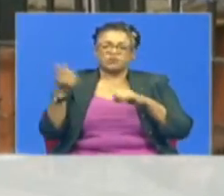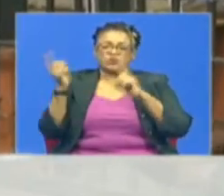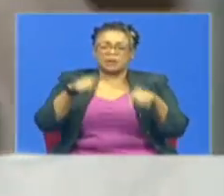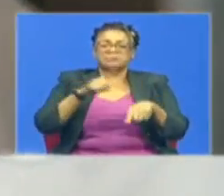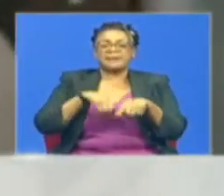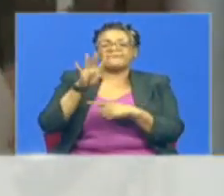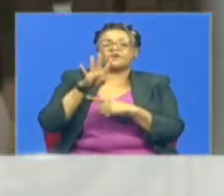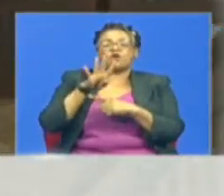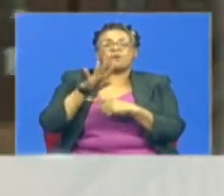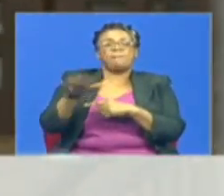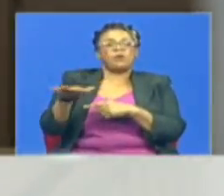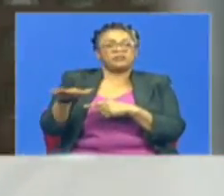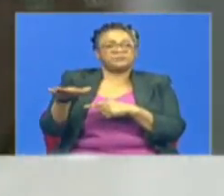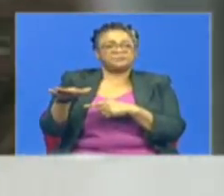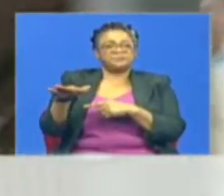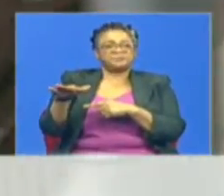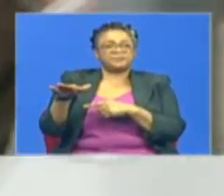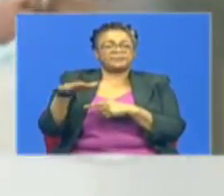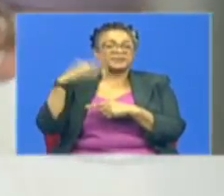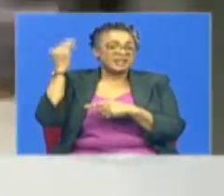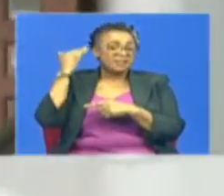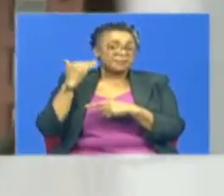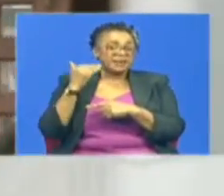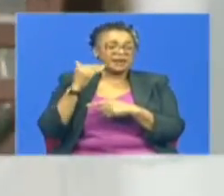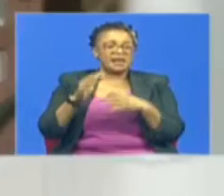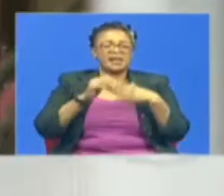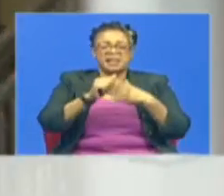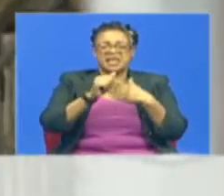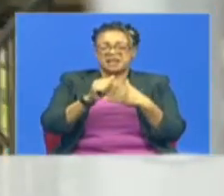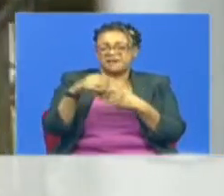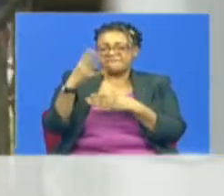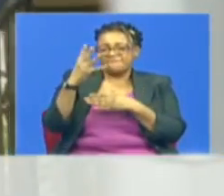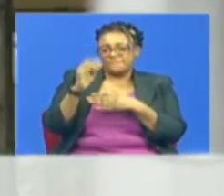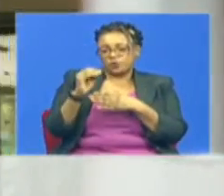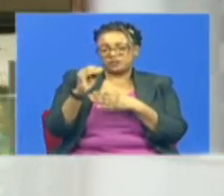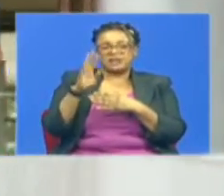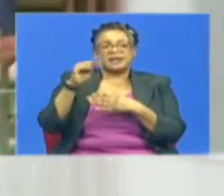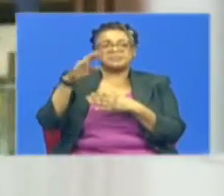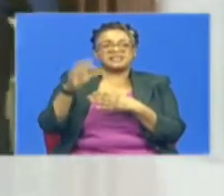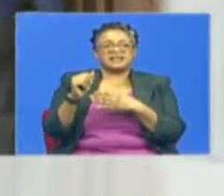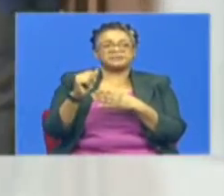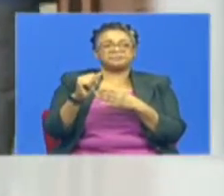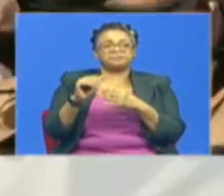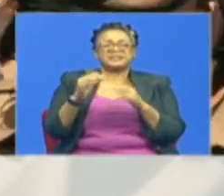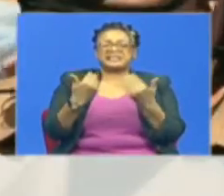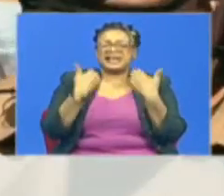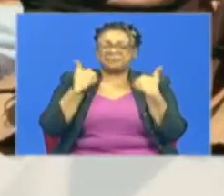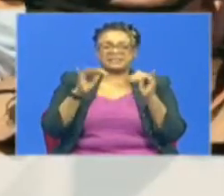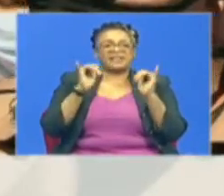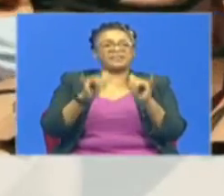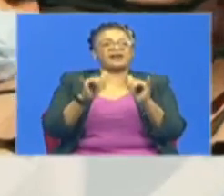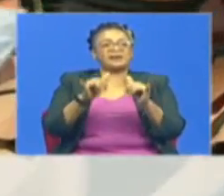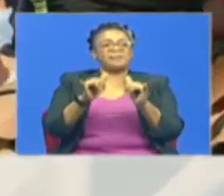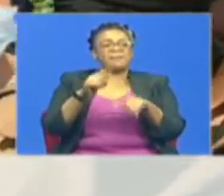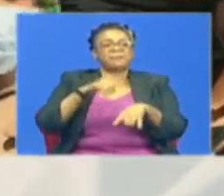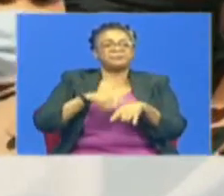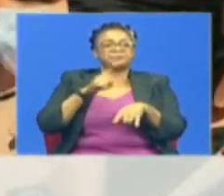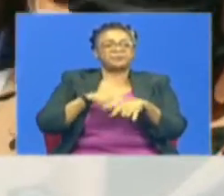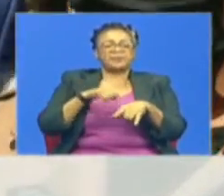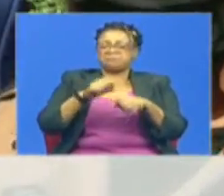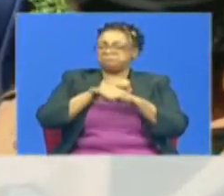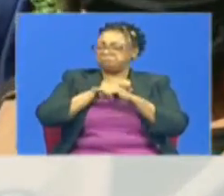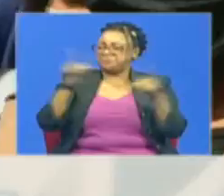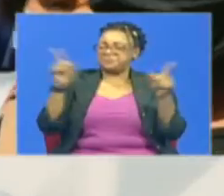morning. Speaker Elachi is said to have led about 40 MCAs into spending the night at the assembly after word went round that